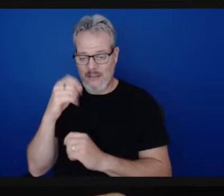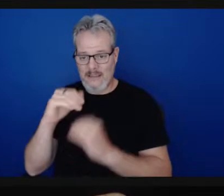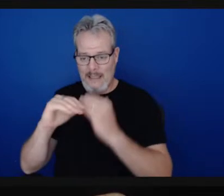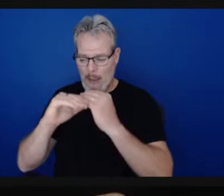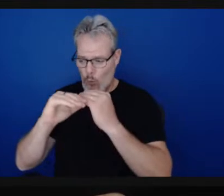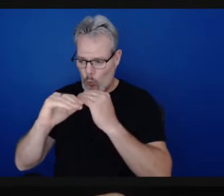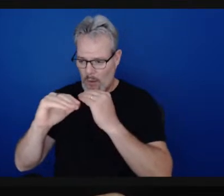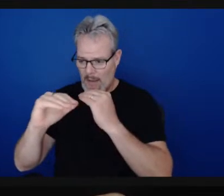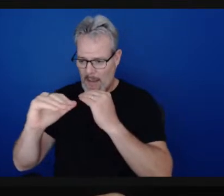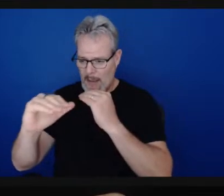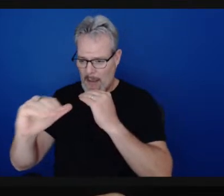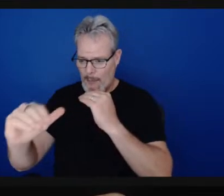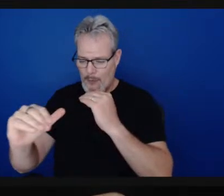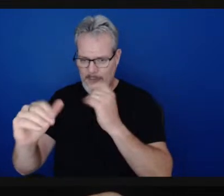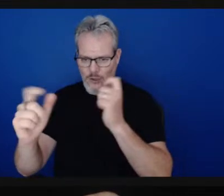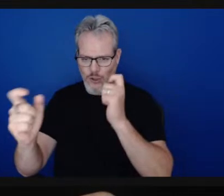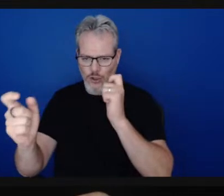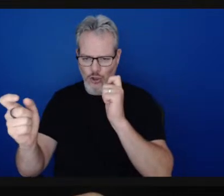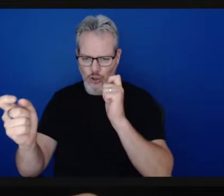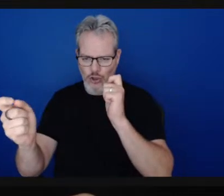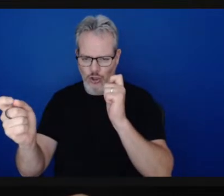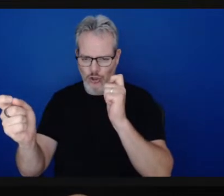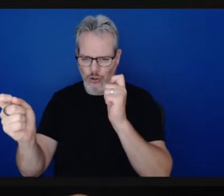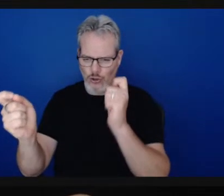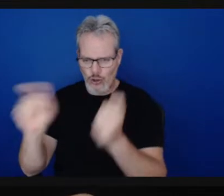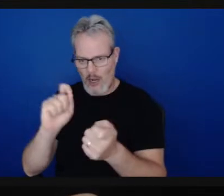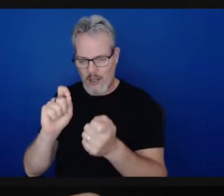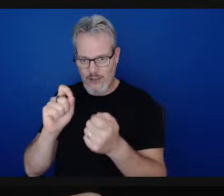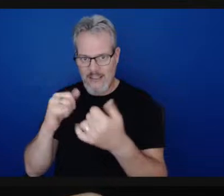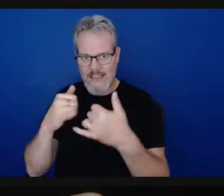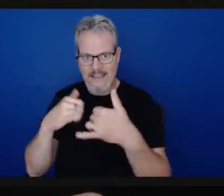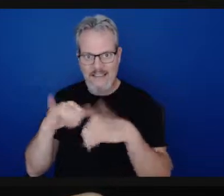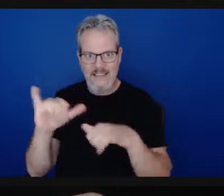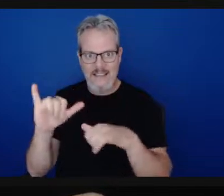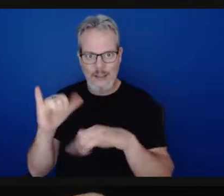still recovering from that movement induced from 2018.